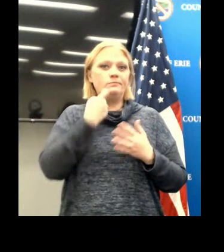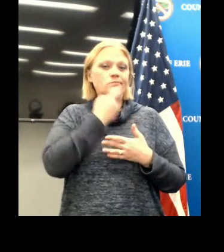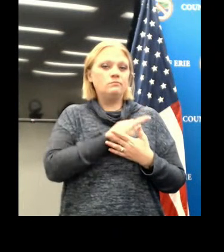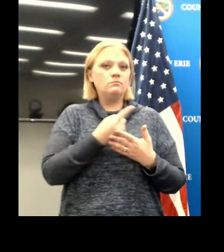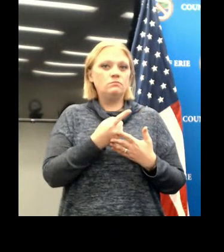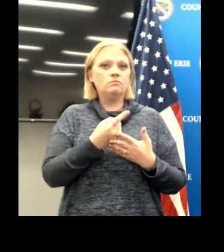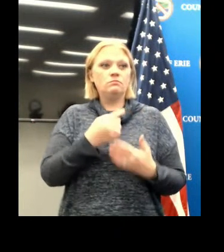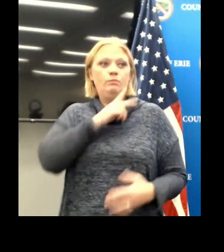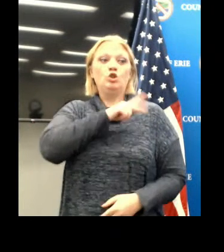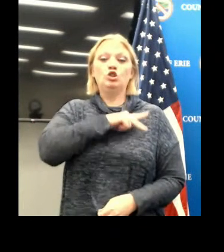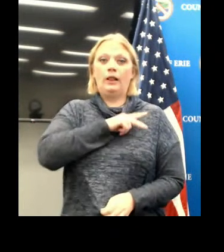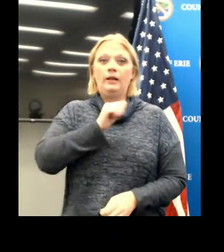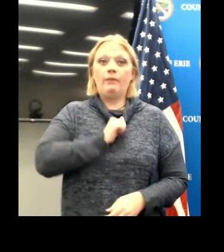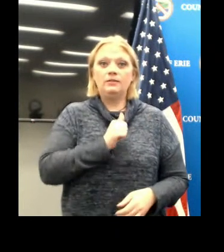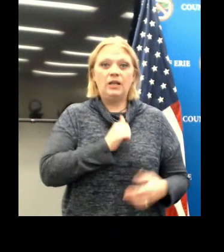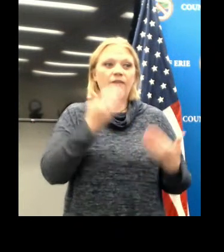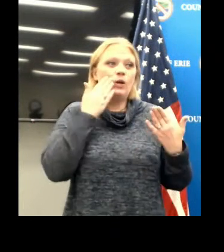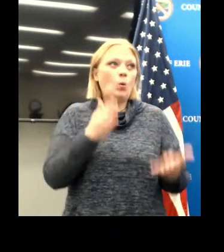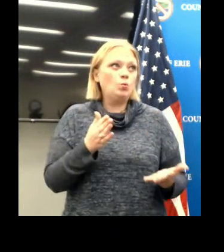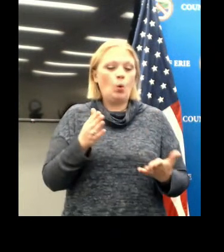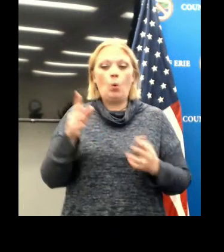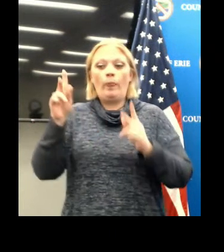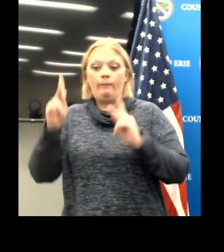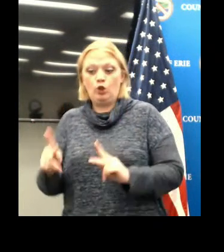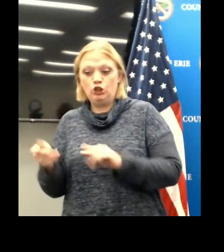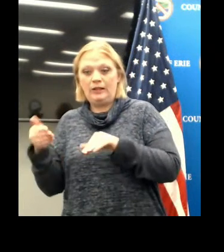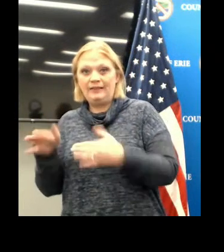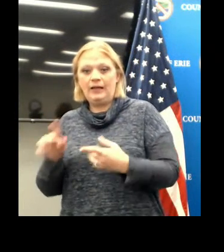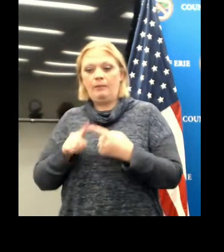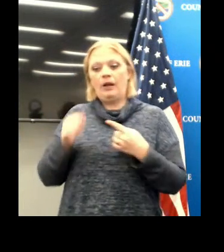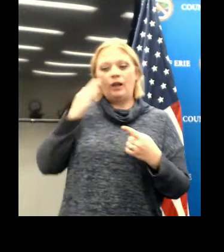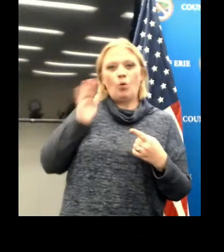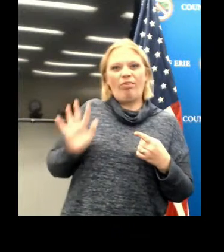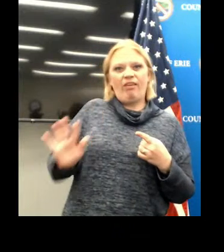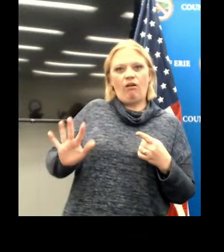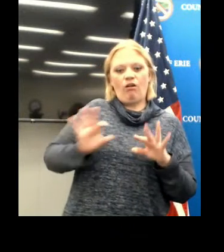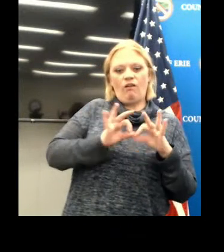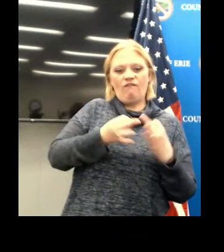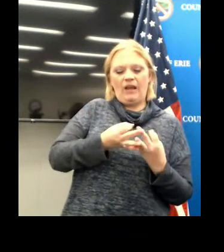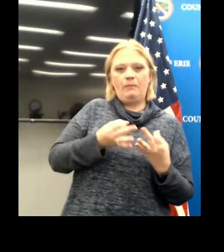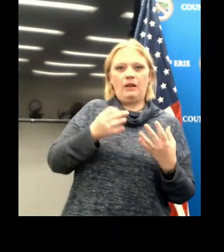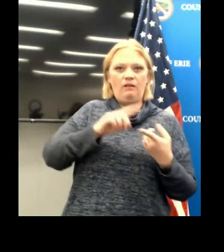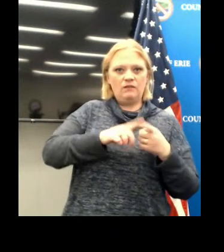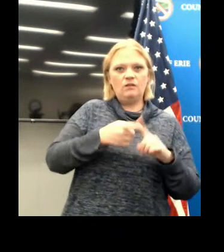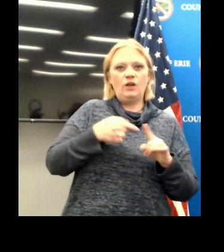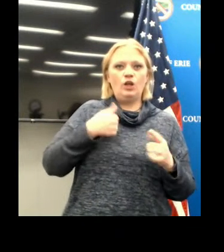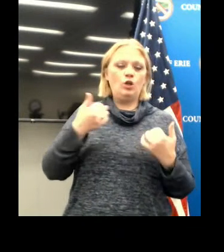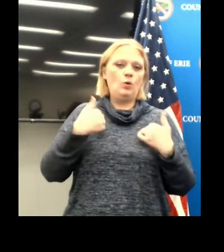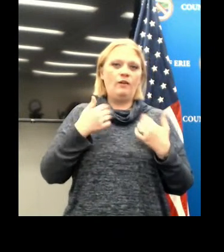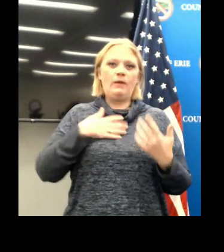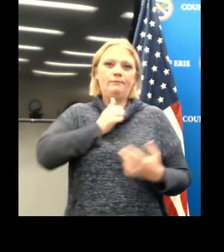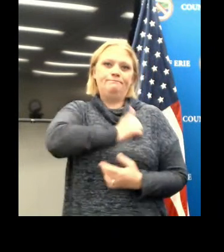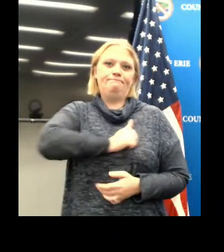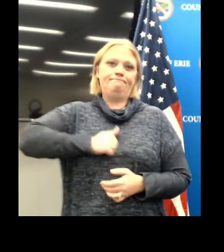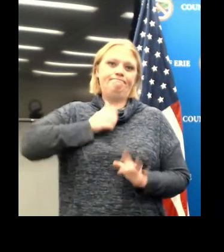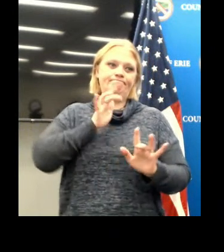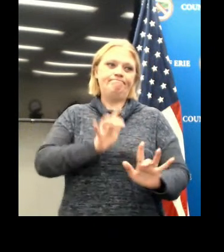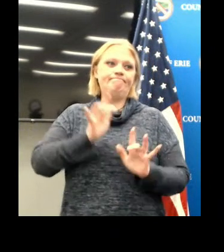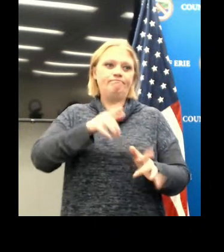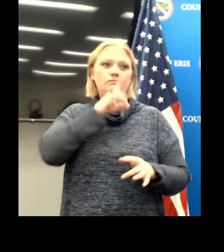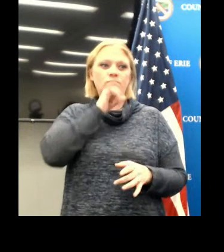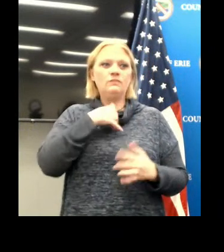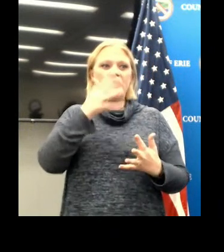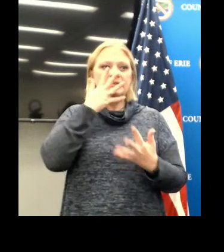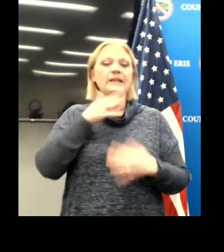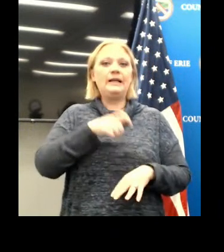I know personally. I don't know the people who perished, but I know some of their friends and family, and you certainly have my deepest condolences in what is one of, truthfully, the saddest